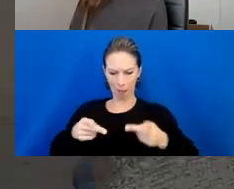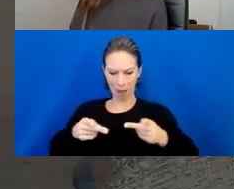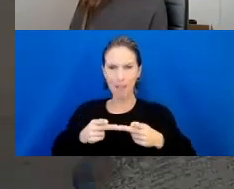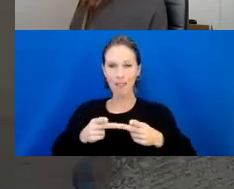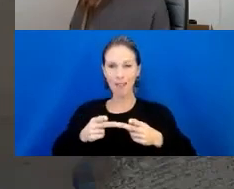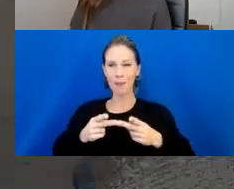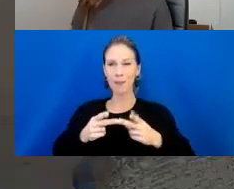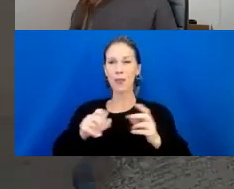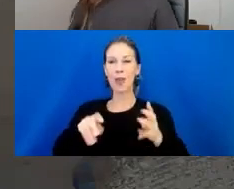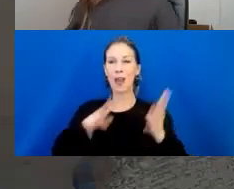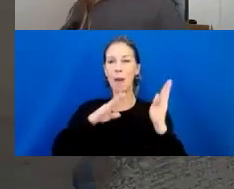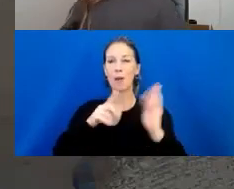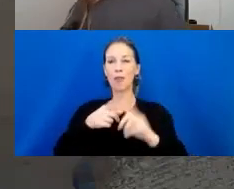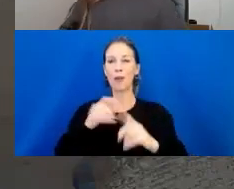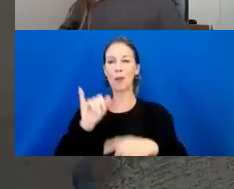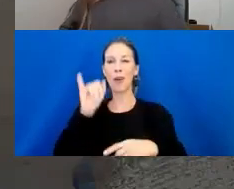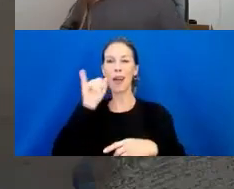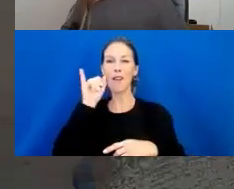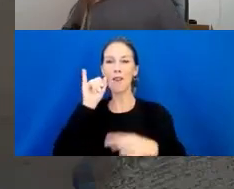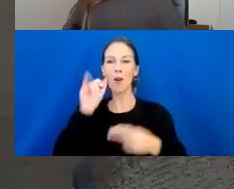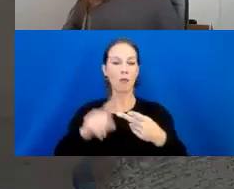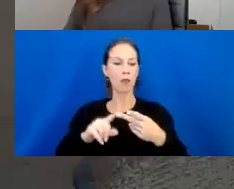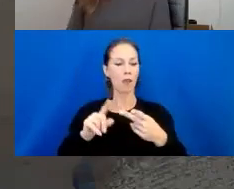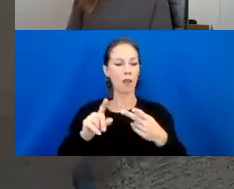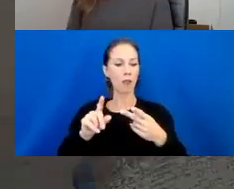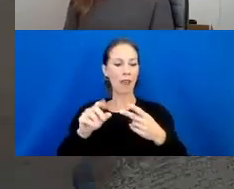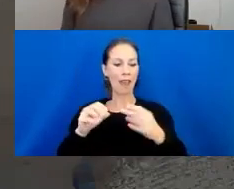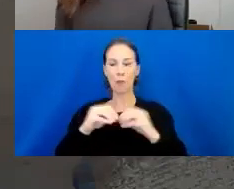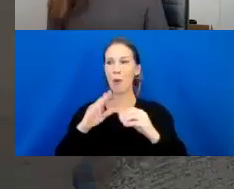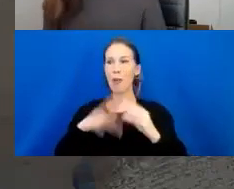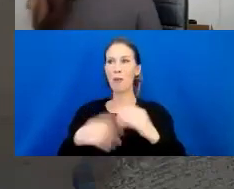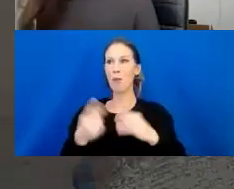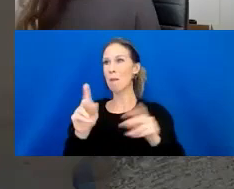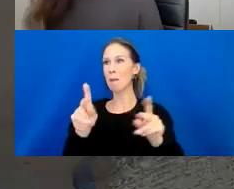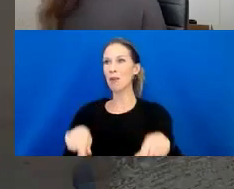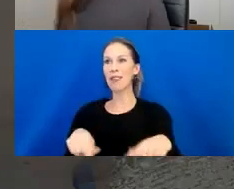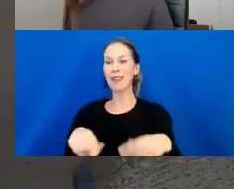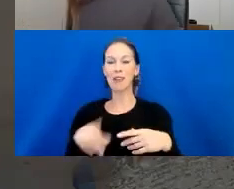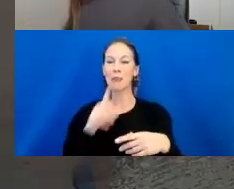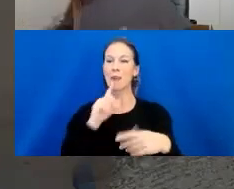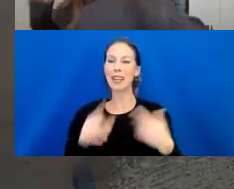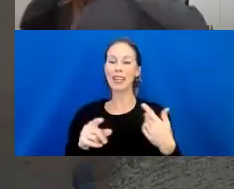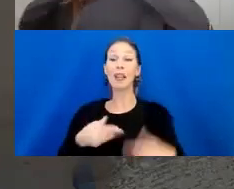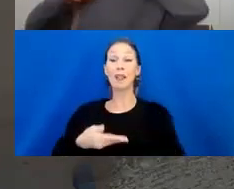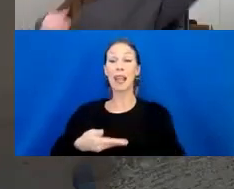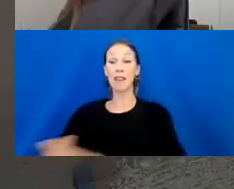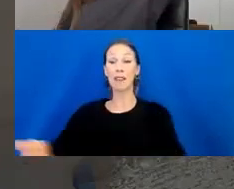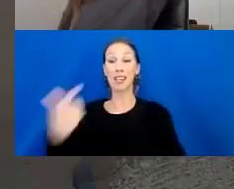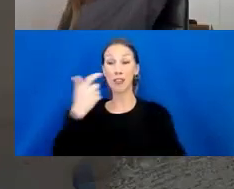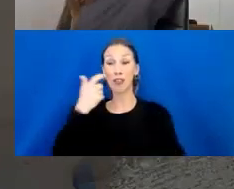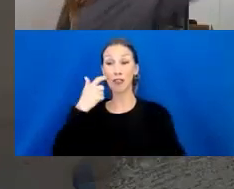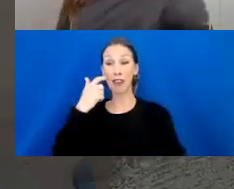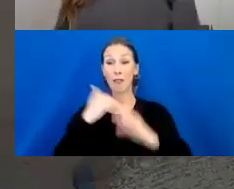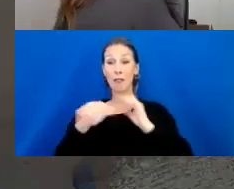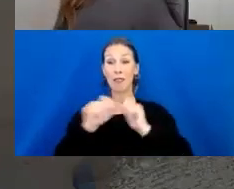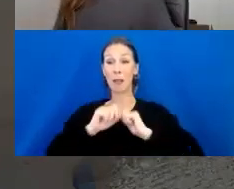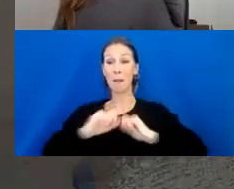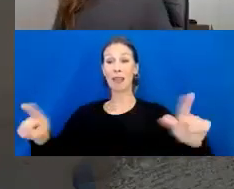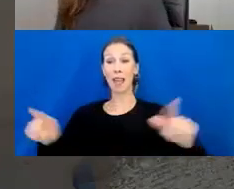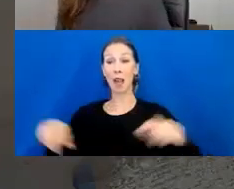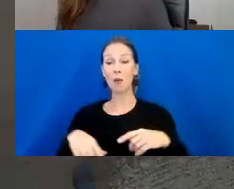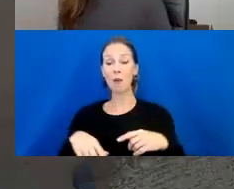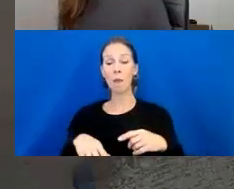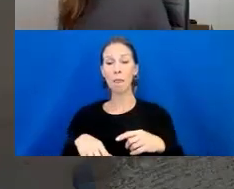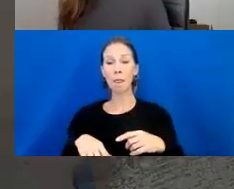from iPhone. It can have more than one of you. So that invitation did go out. We did not send the